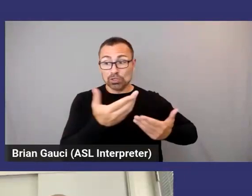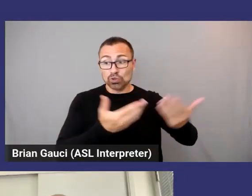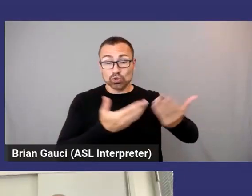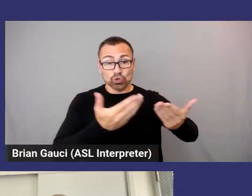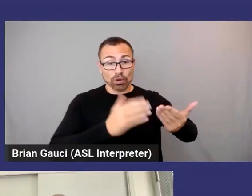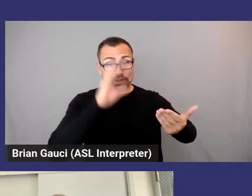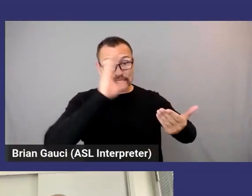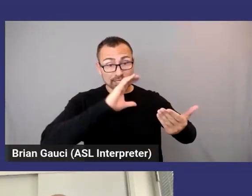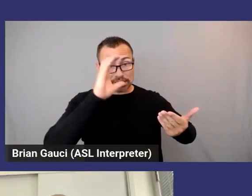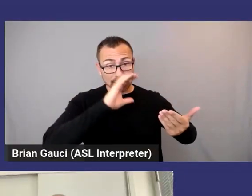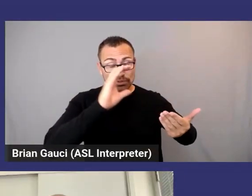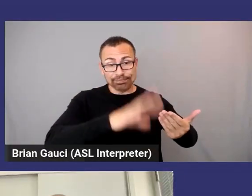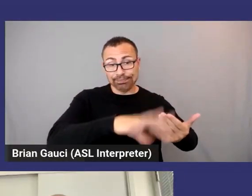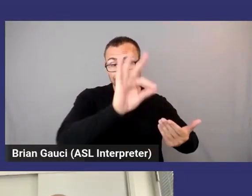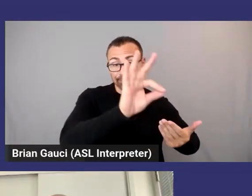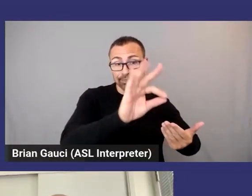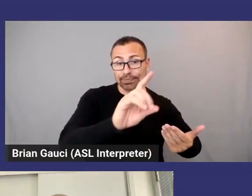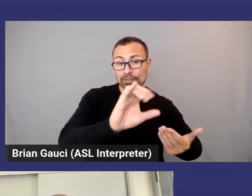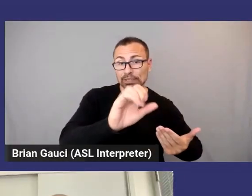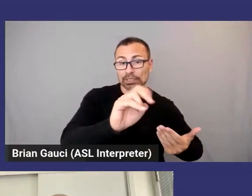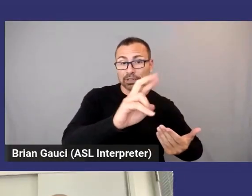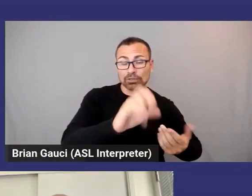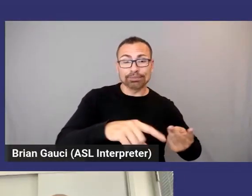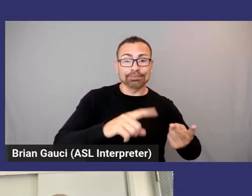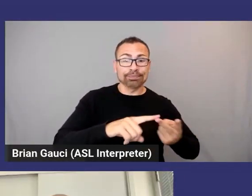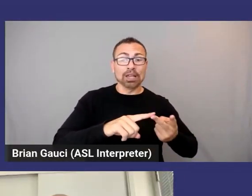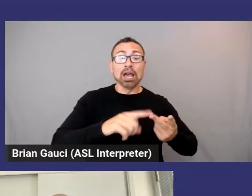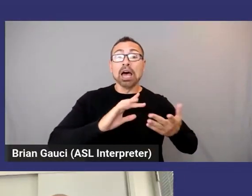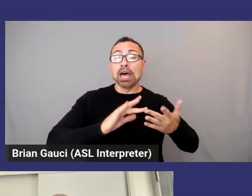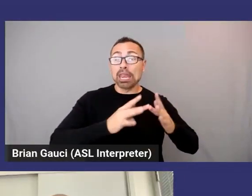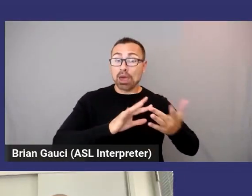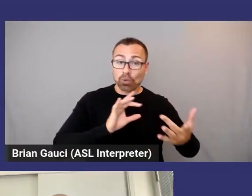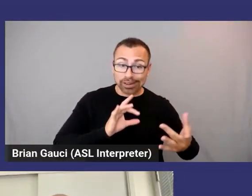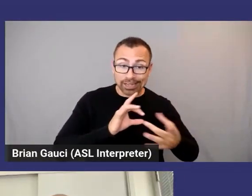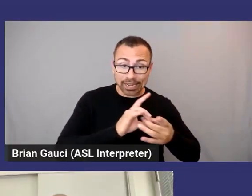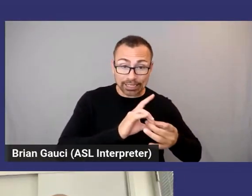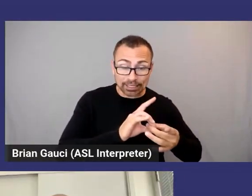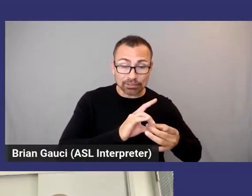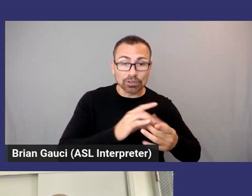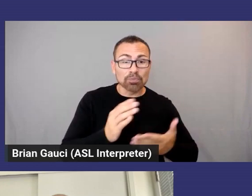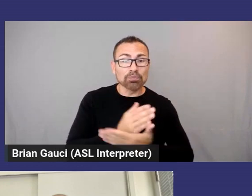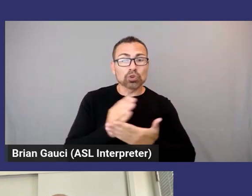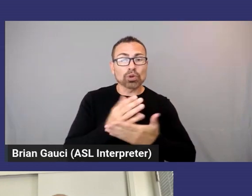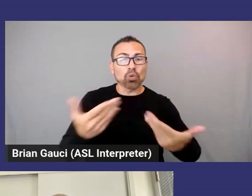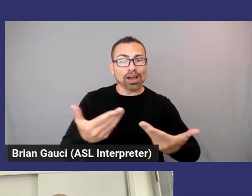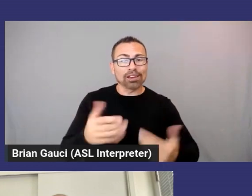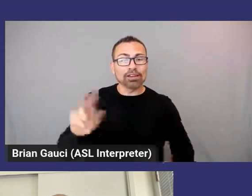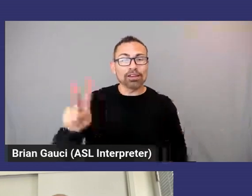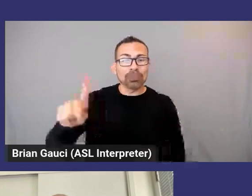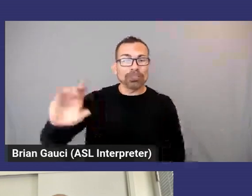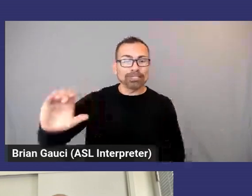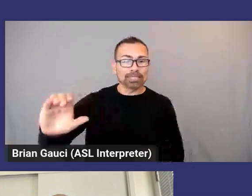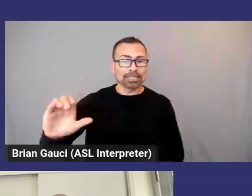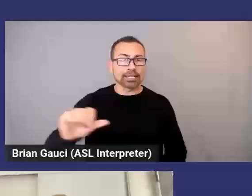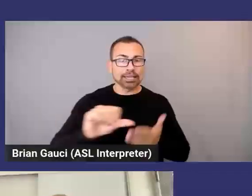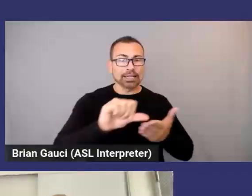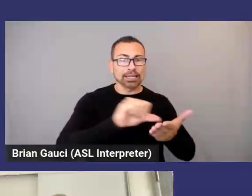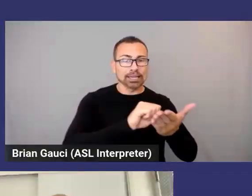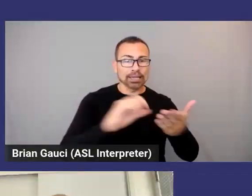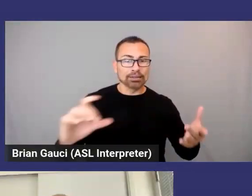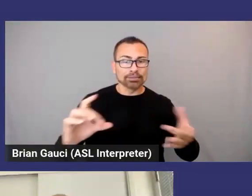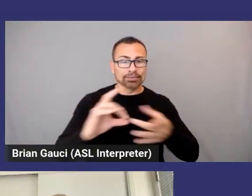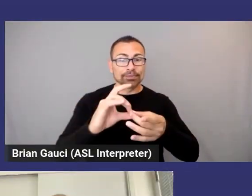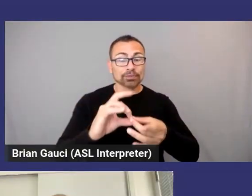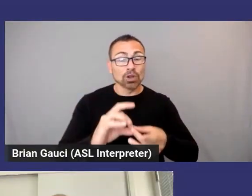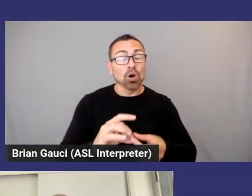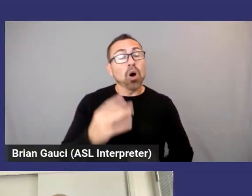services. You need to have network connectivity, right, between VPCs and accounts, because a lot of the time, these services are